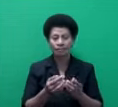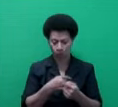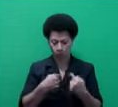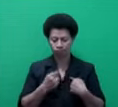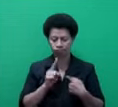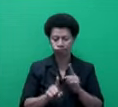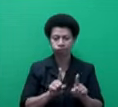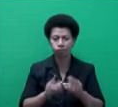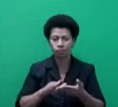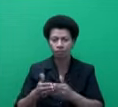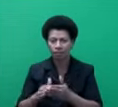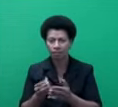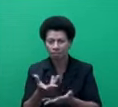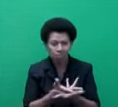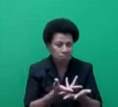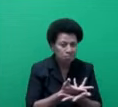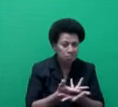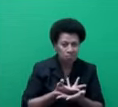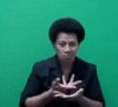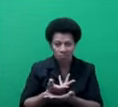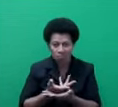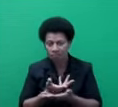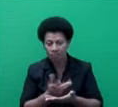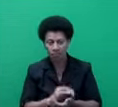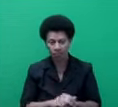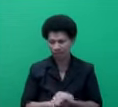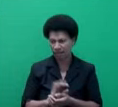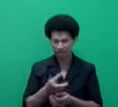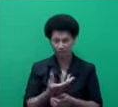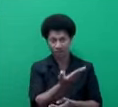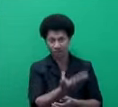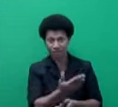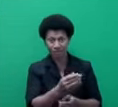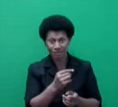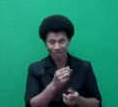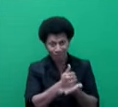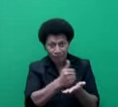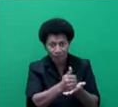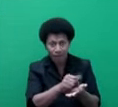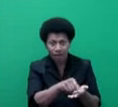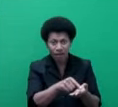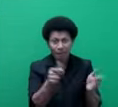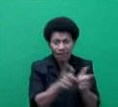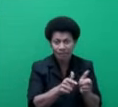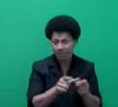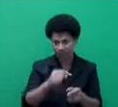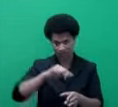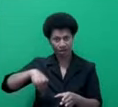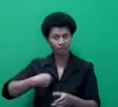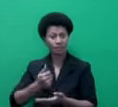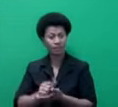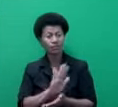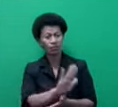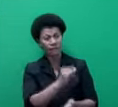but if they seem to see that there aren't numbers for them, is that our fault? It's not. It's theirs. It's